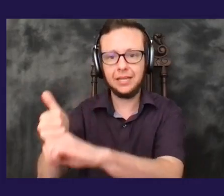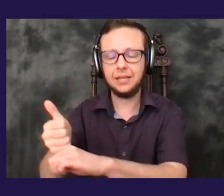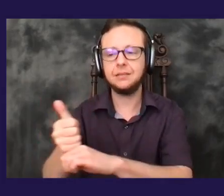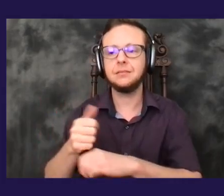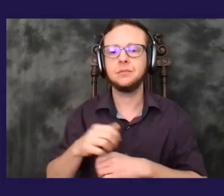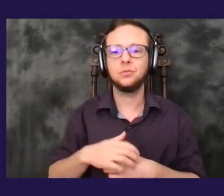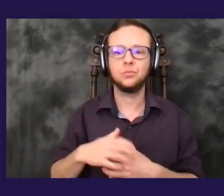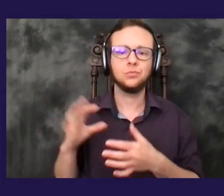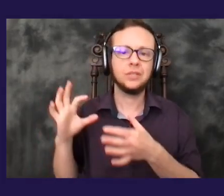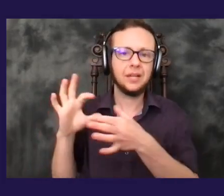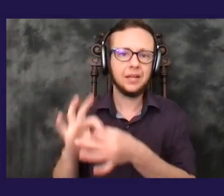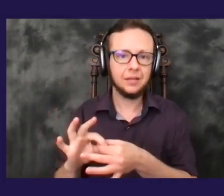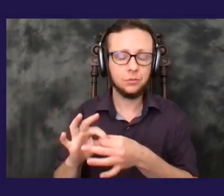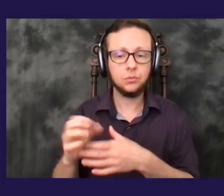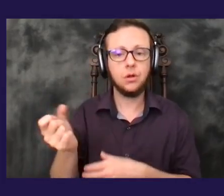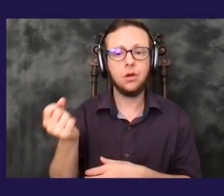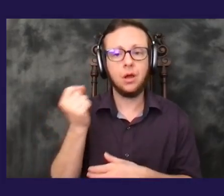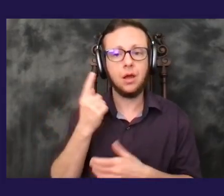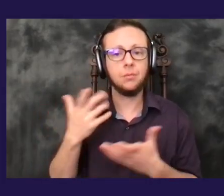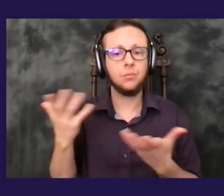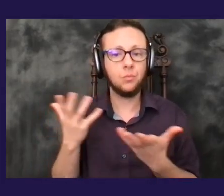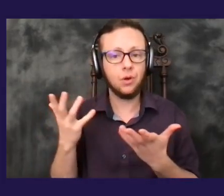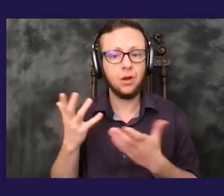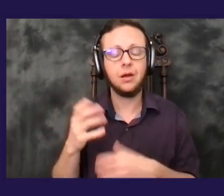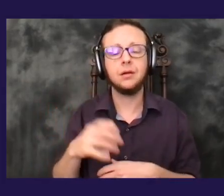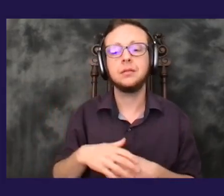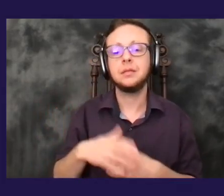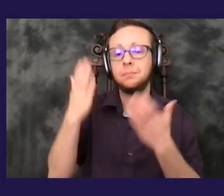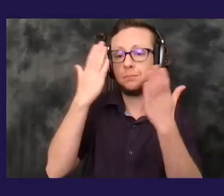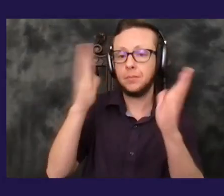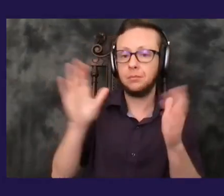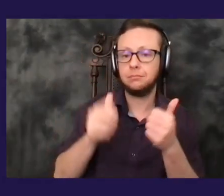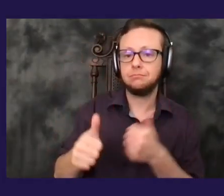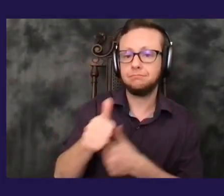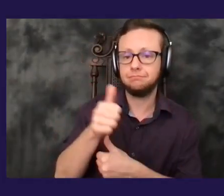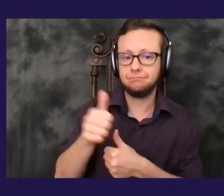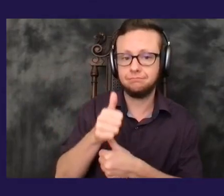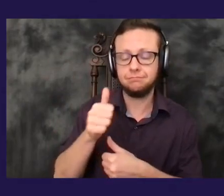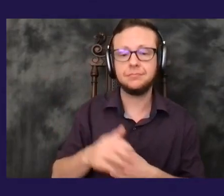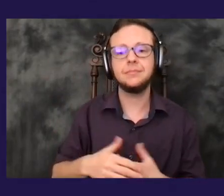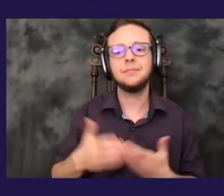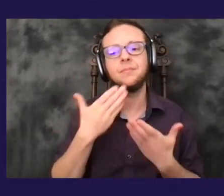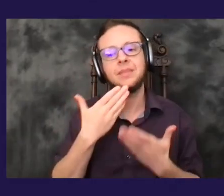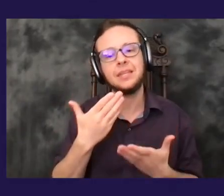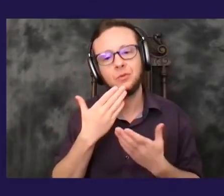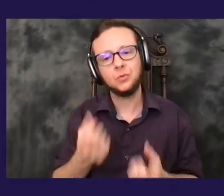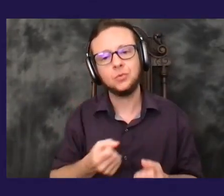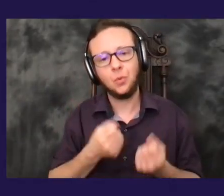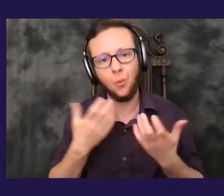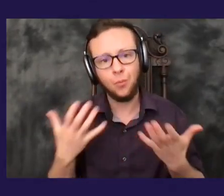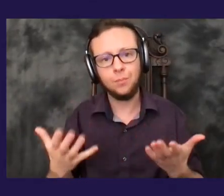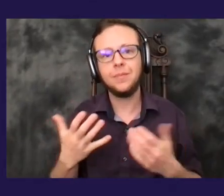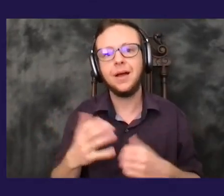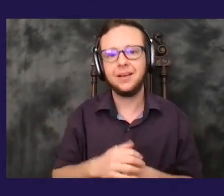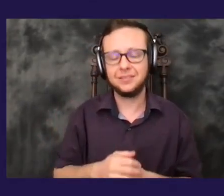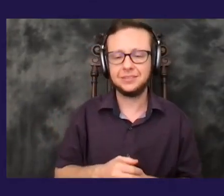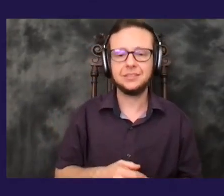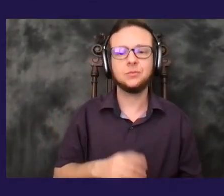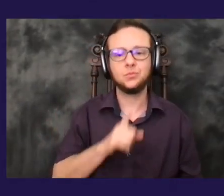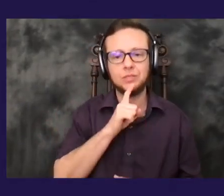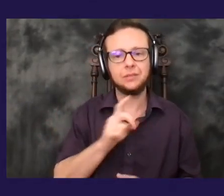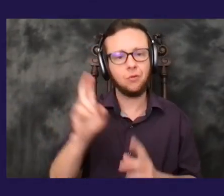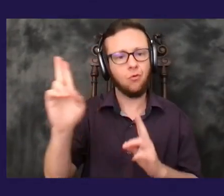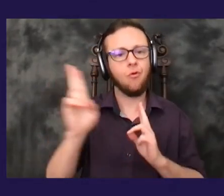understanding what the public is prioritizing? Thank you so much, Dr. Savoia. It's an honor to be here.